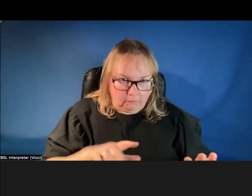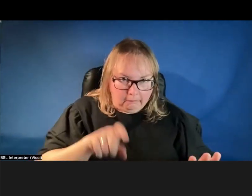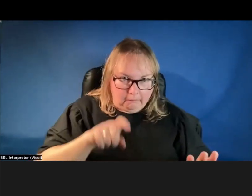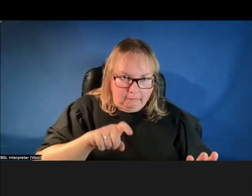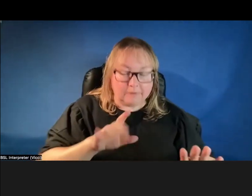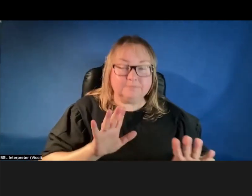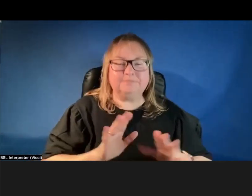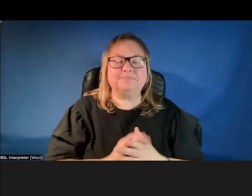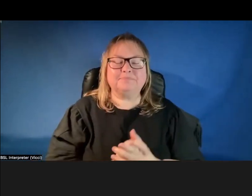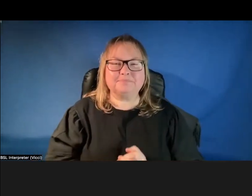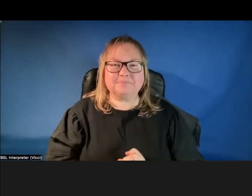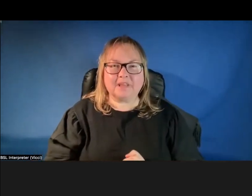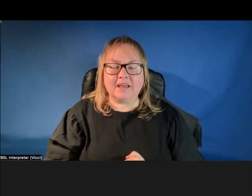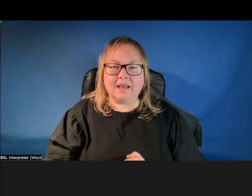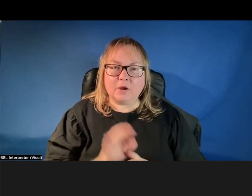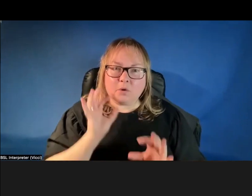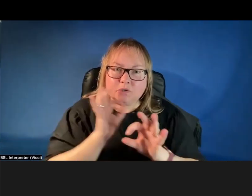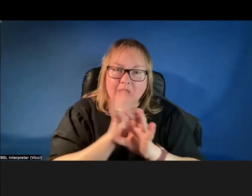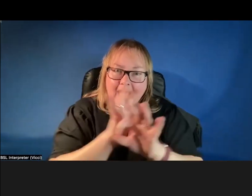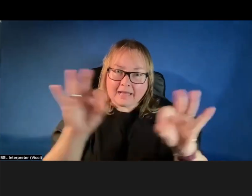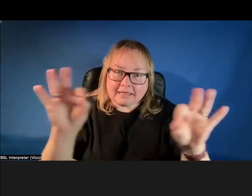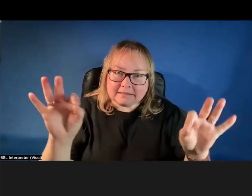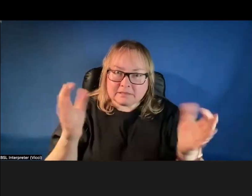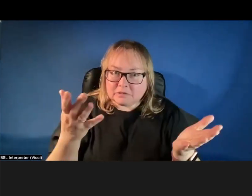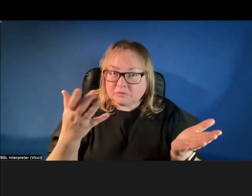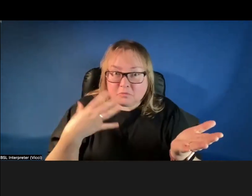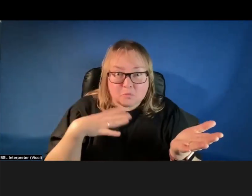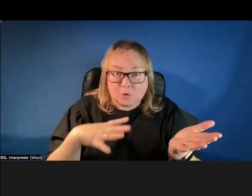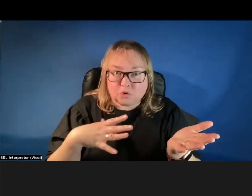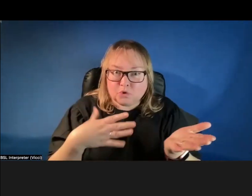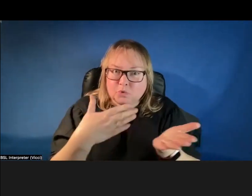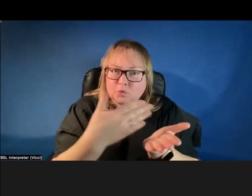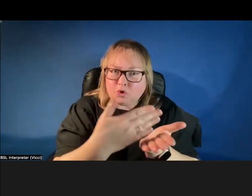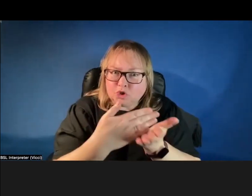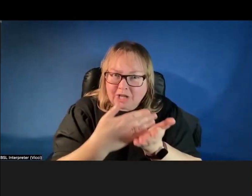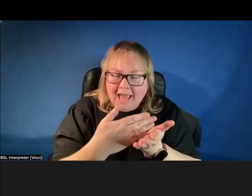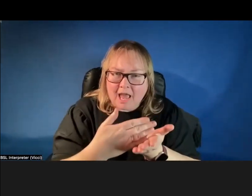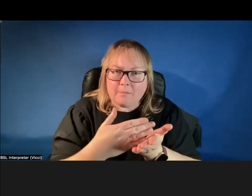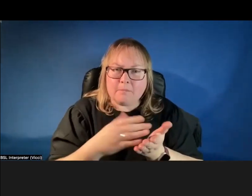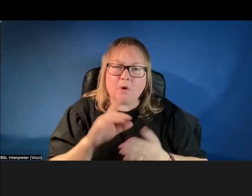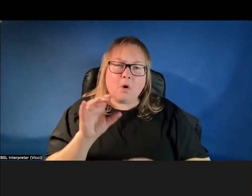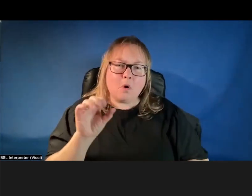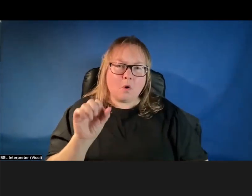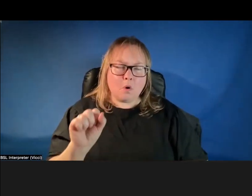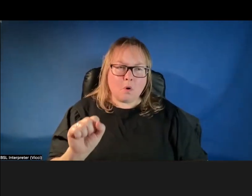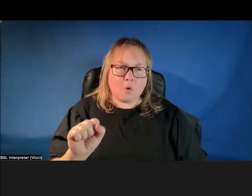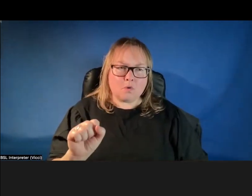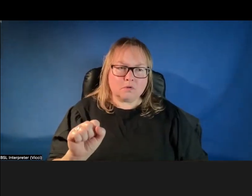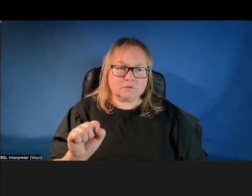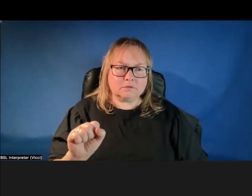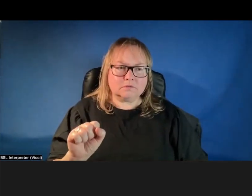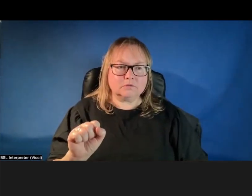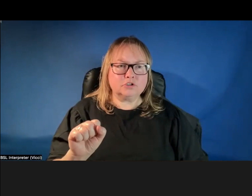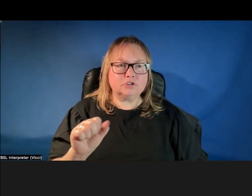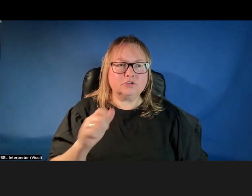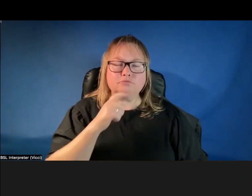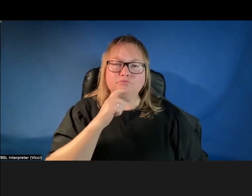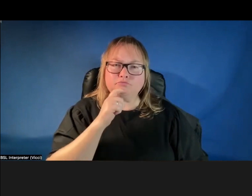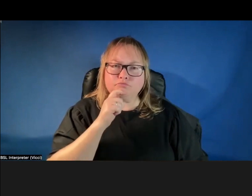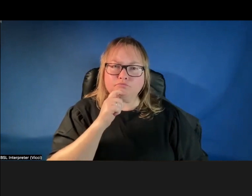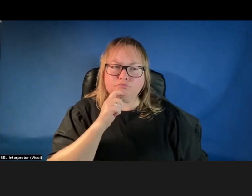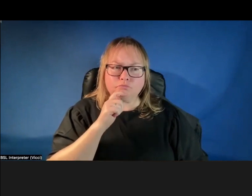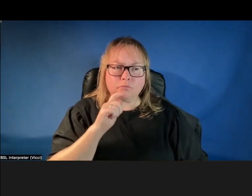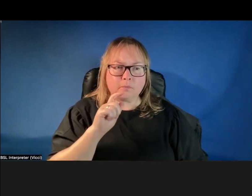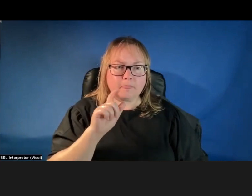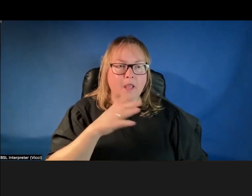But I was going to ask if anybody wanted to share, but I just want to take a moment to kind of respond and acknowledge to